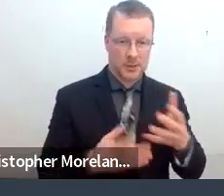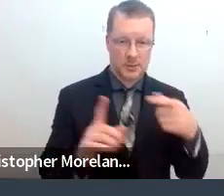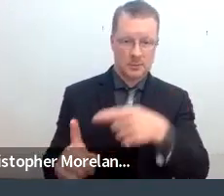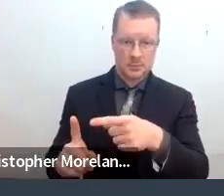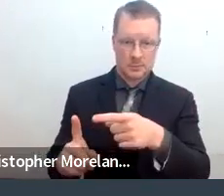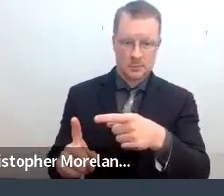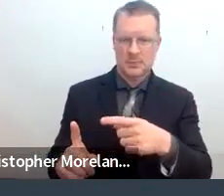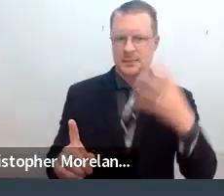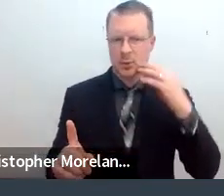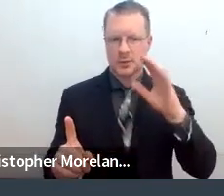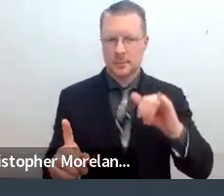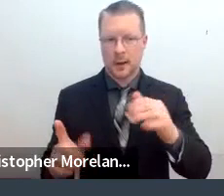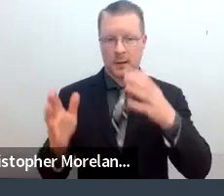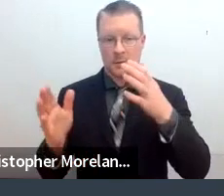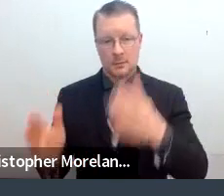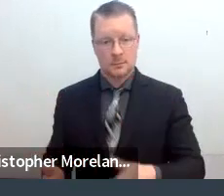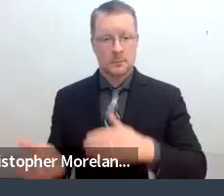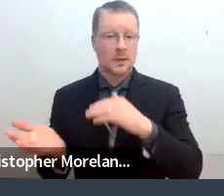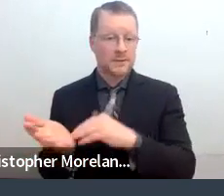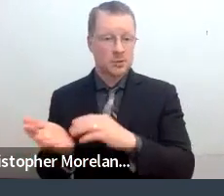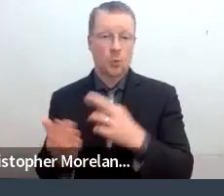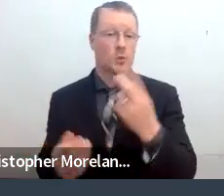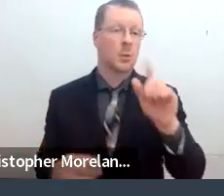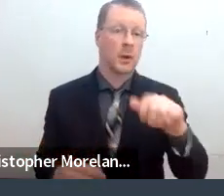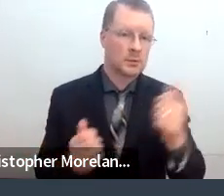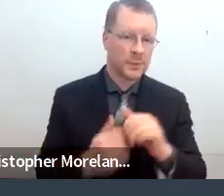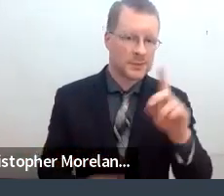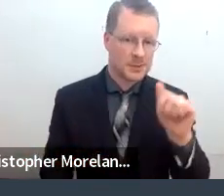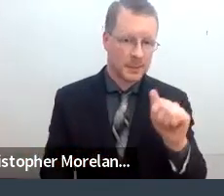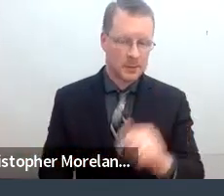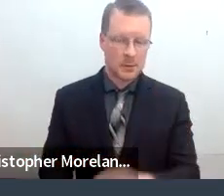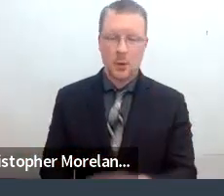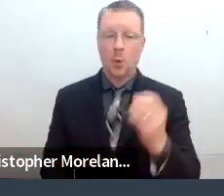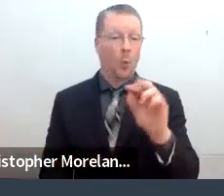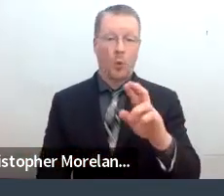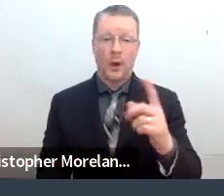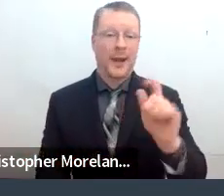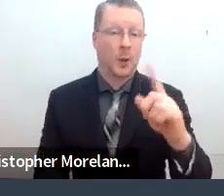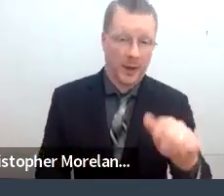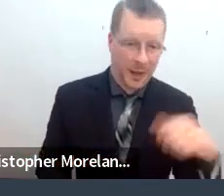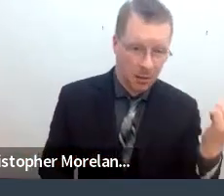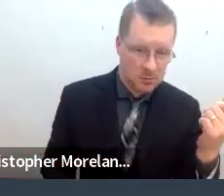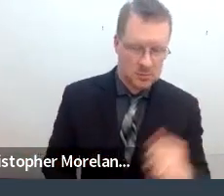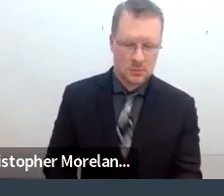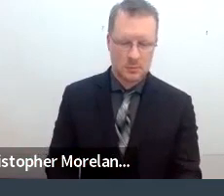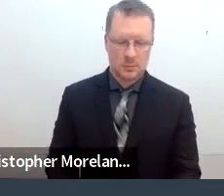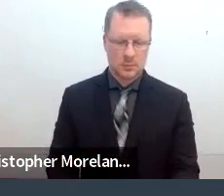witness an event that can be described as mistreatment, whether it's by a physician or somebody